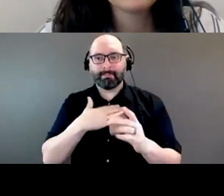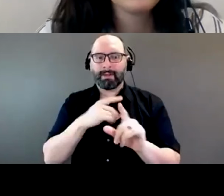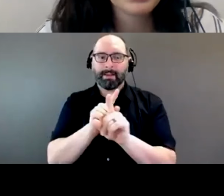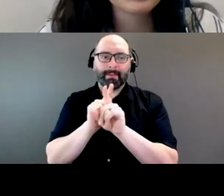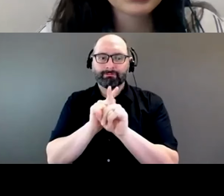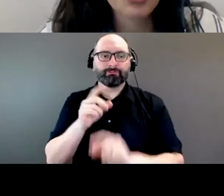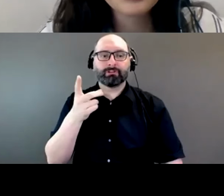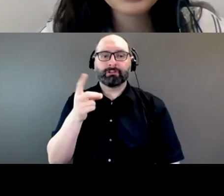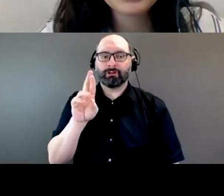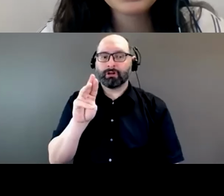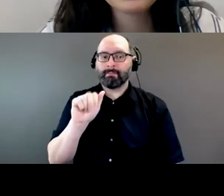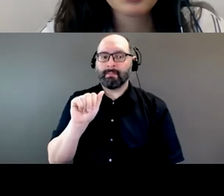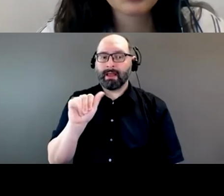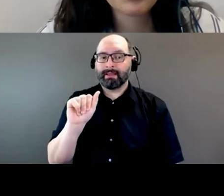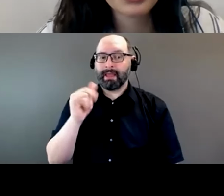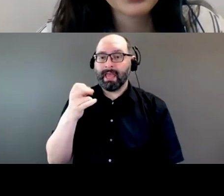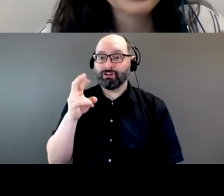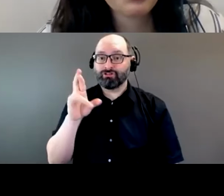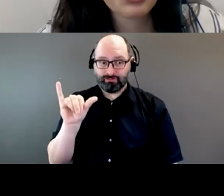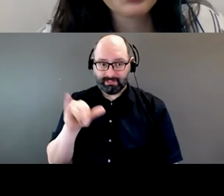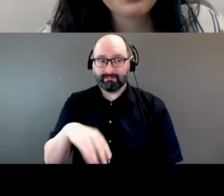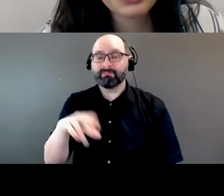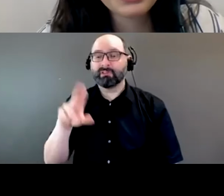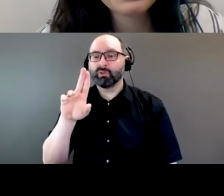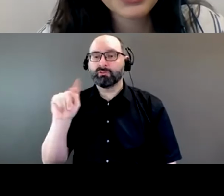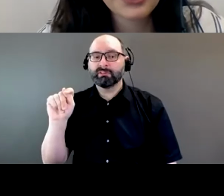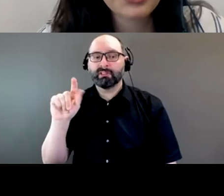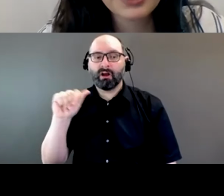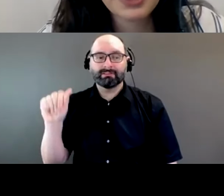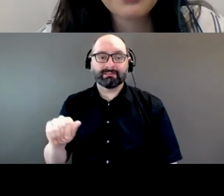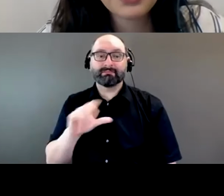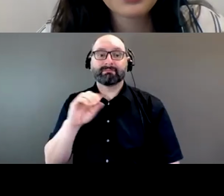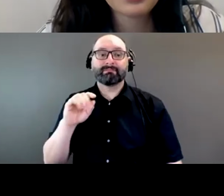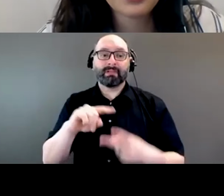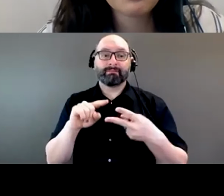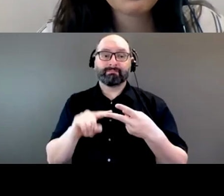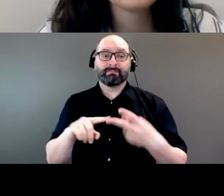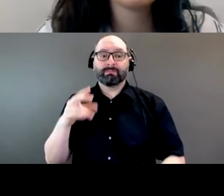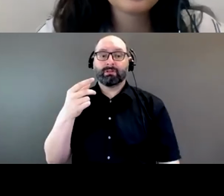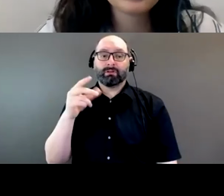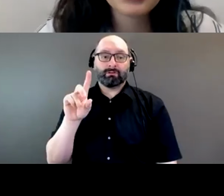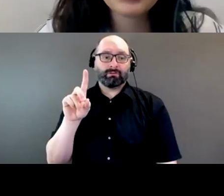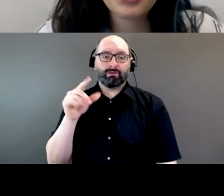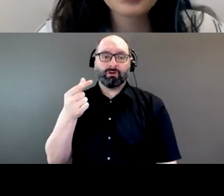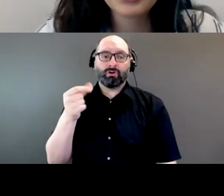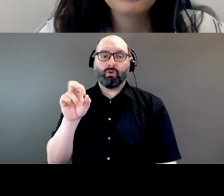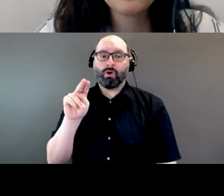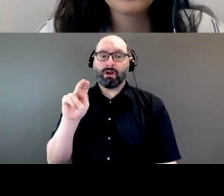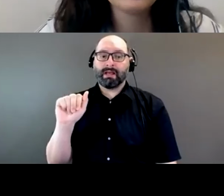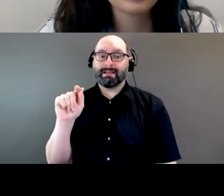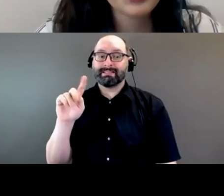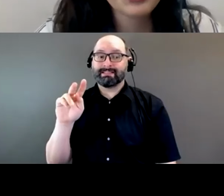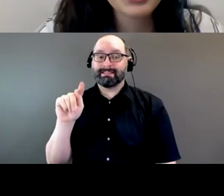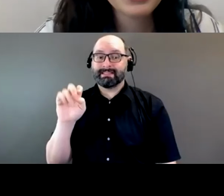Henry at UT Austin and Dr. Maria Luisa Gorno-Tempini here at UCSF. And a special thank you to Dr. Henry